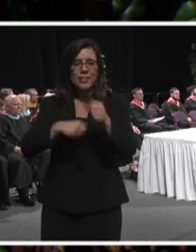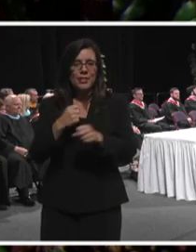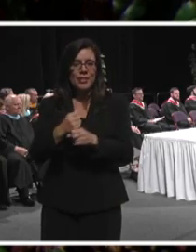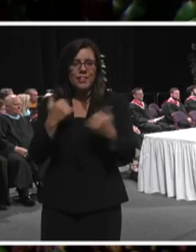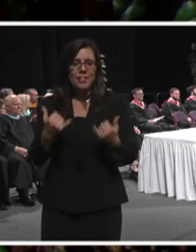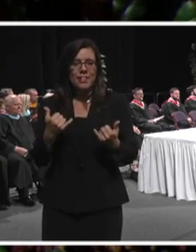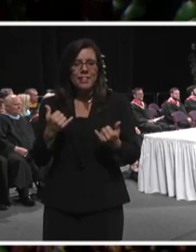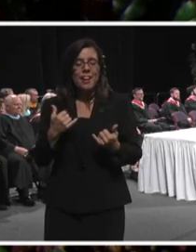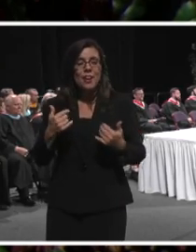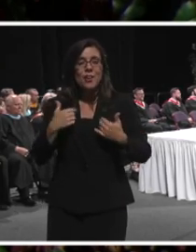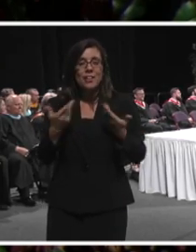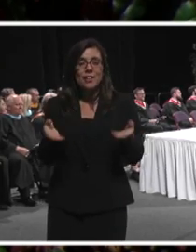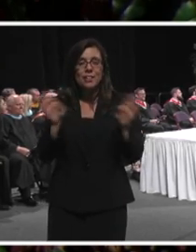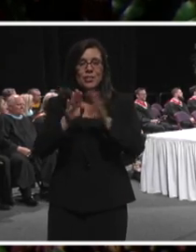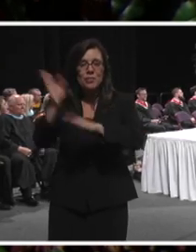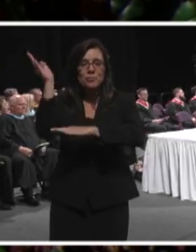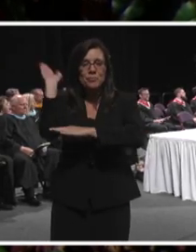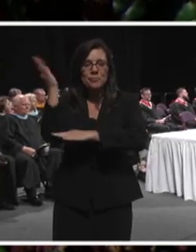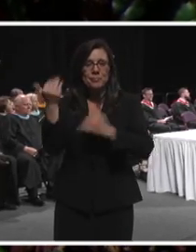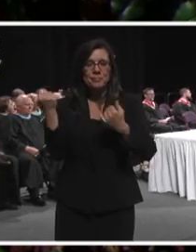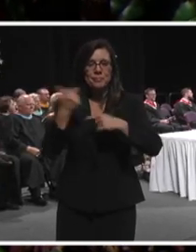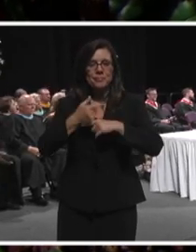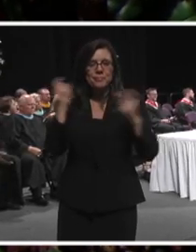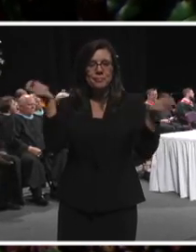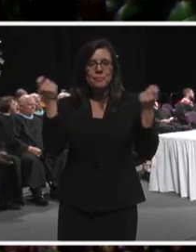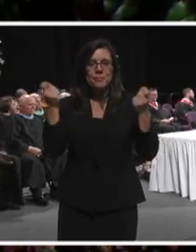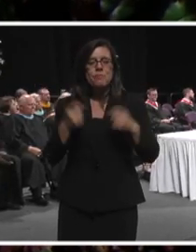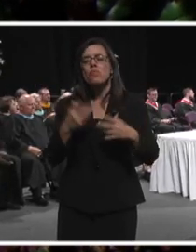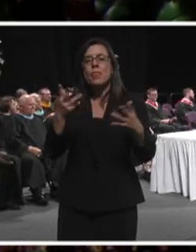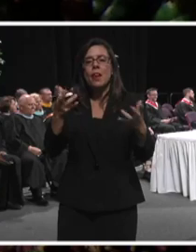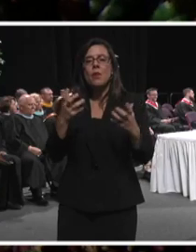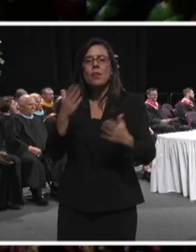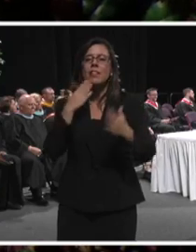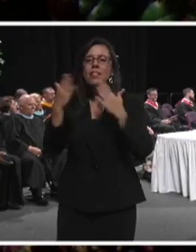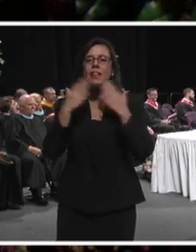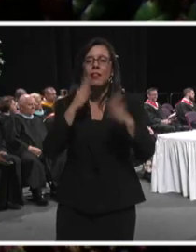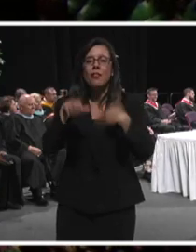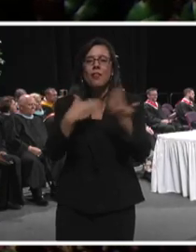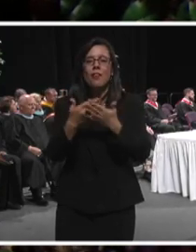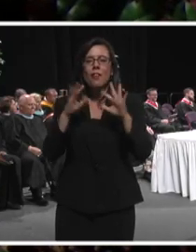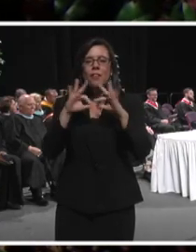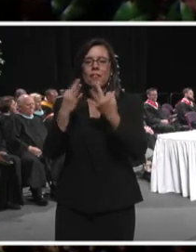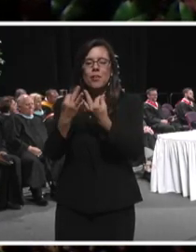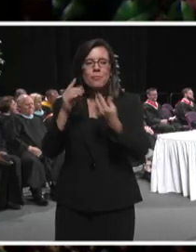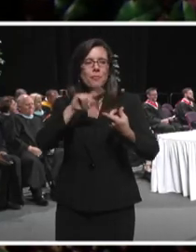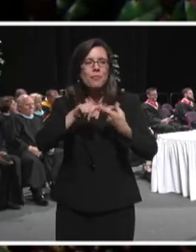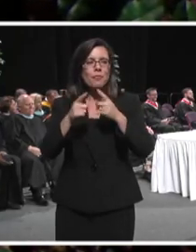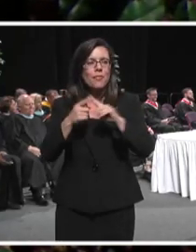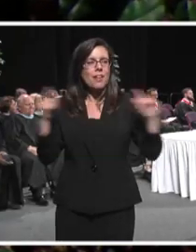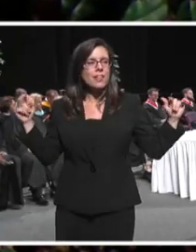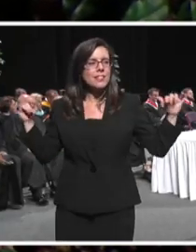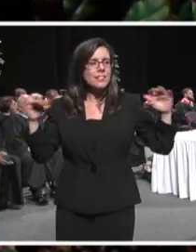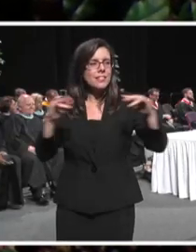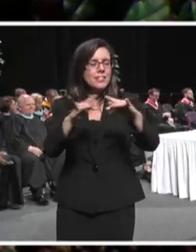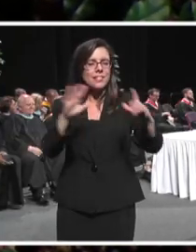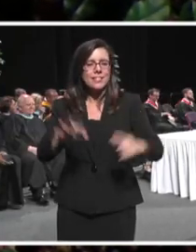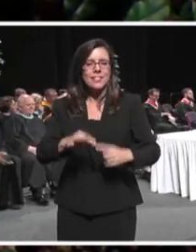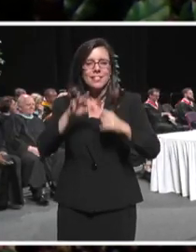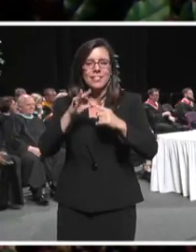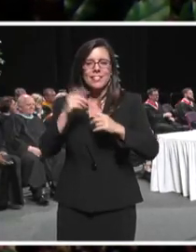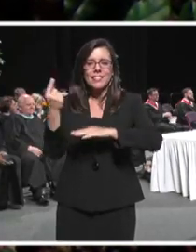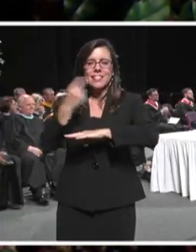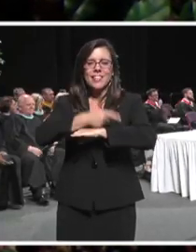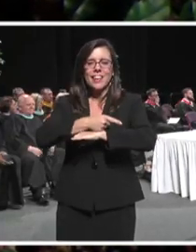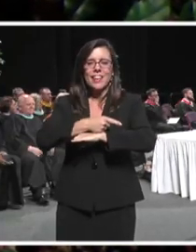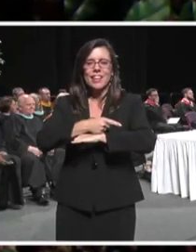the honor of giving the closing remarks for today's ceremony. I would like to thank all the family and friends that have came to celebrate this special day.